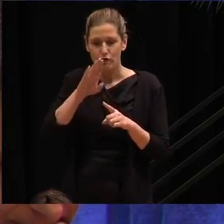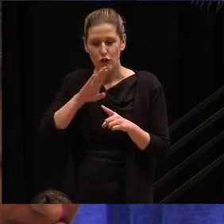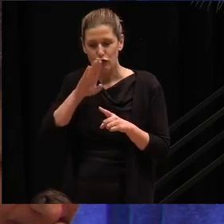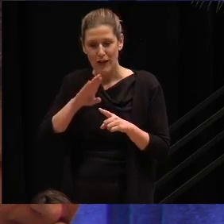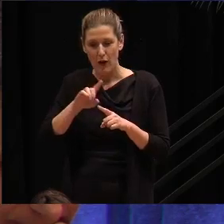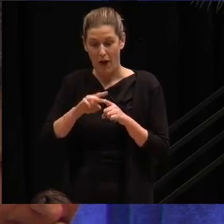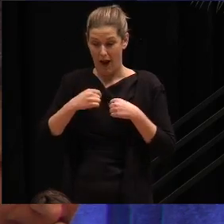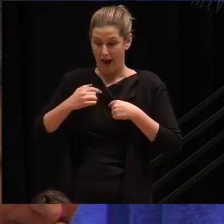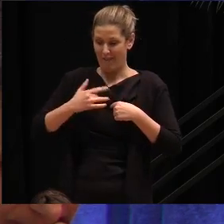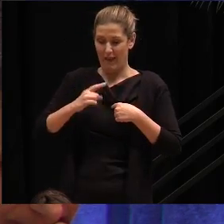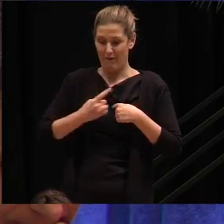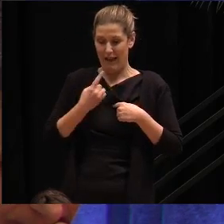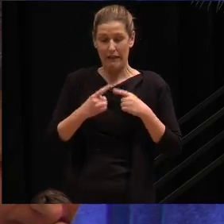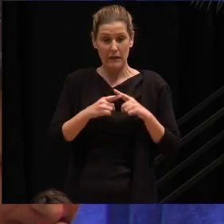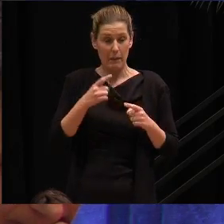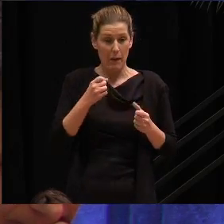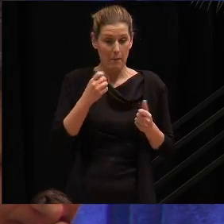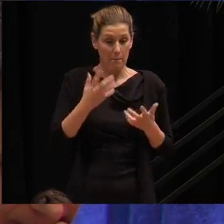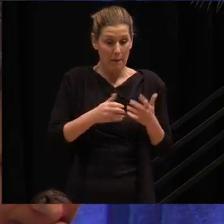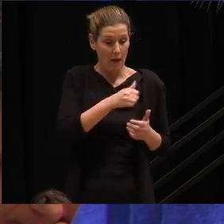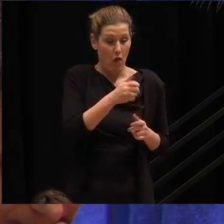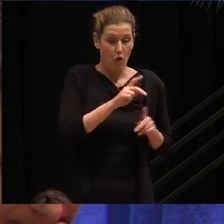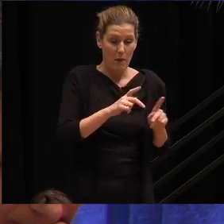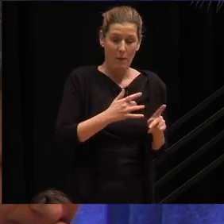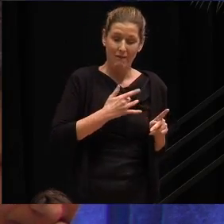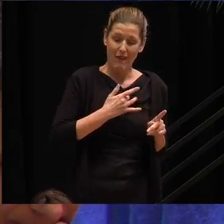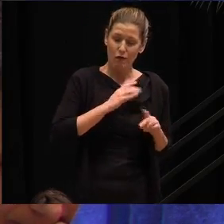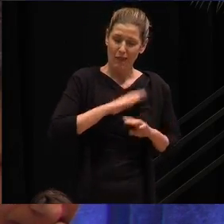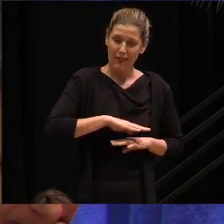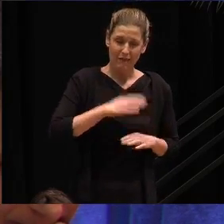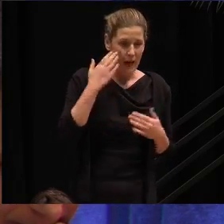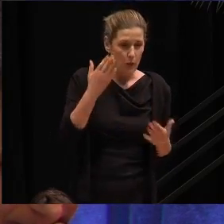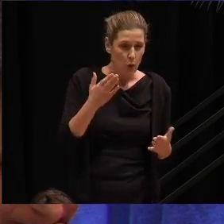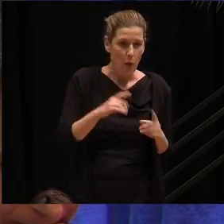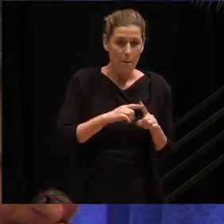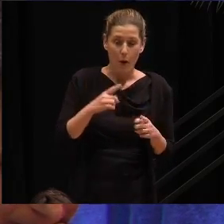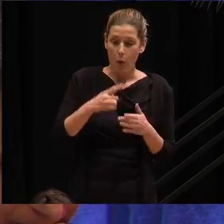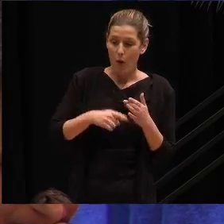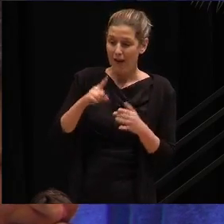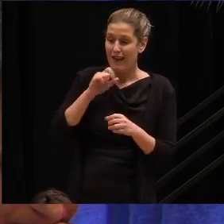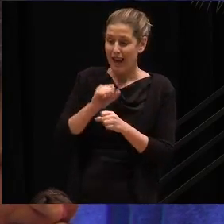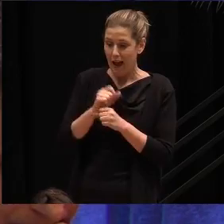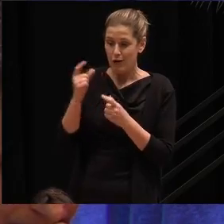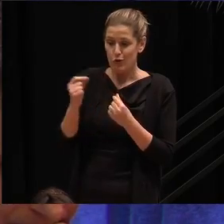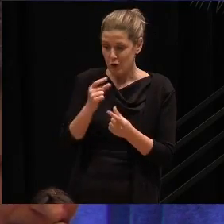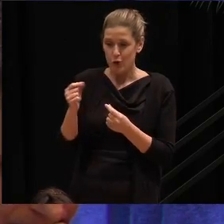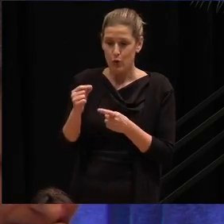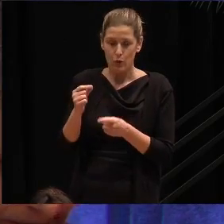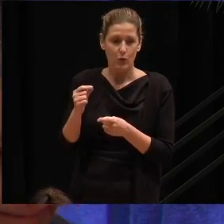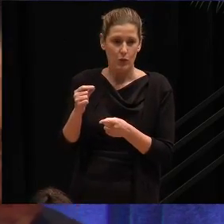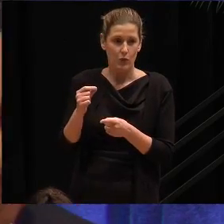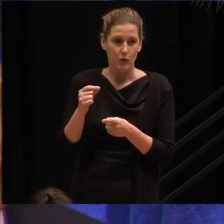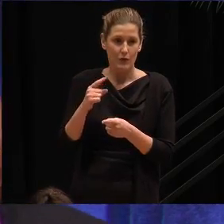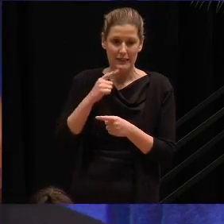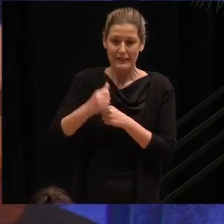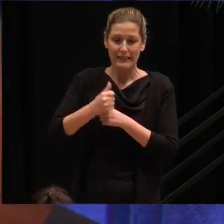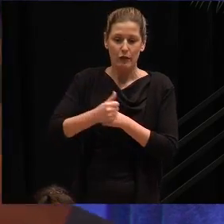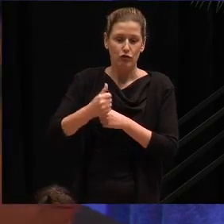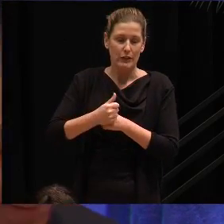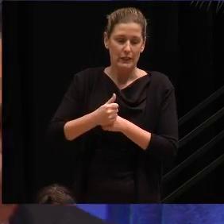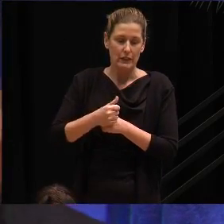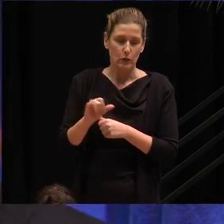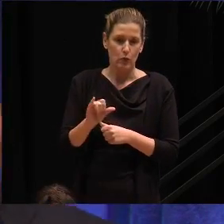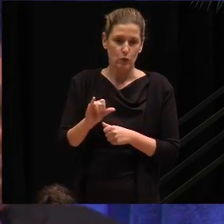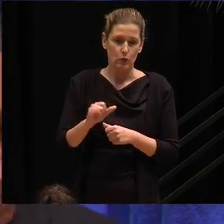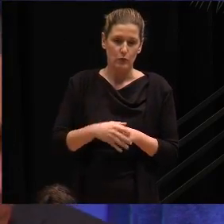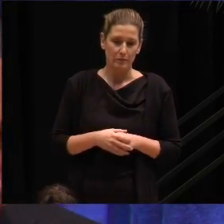other people are feeling relieved that they're actually expressing it. What he's actually doing is what's also really, really dangerous. Brandon Bell,